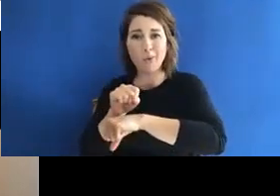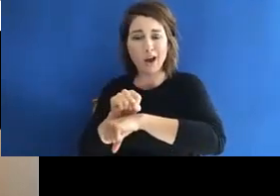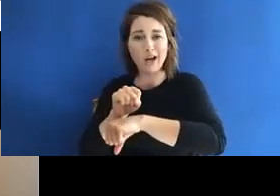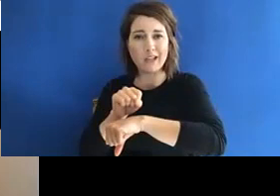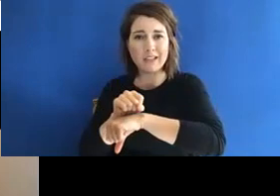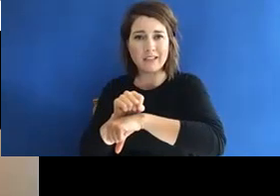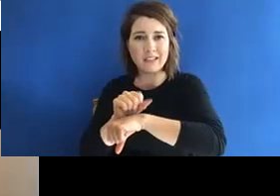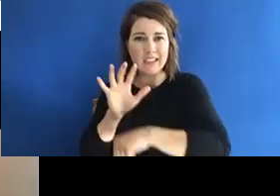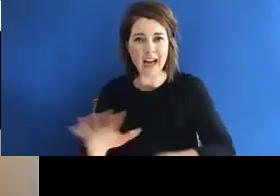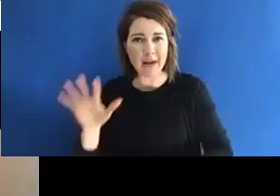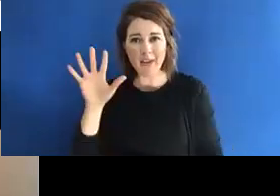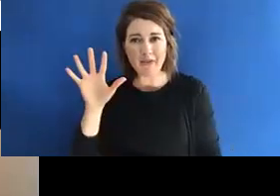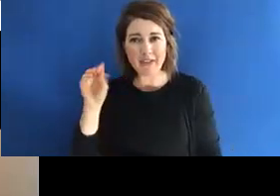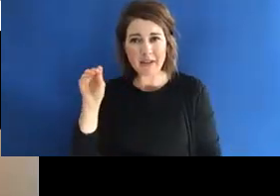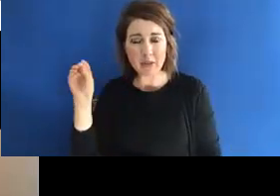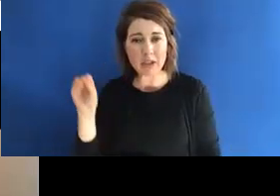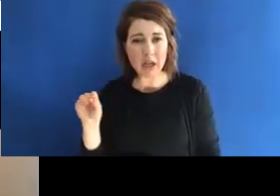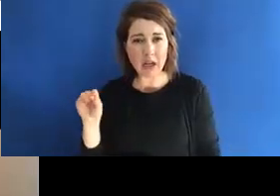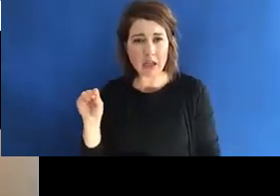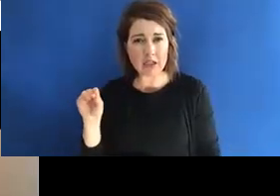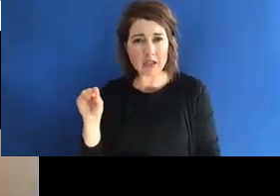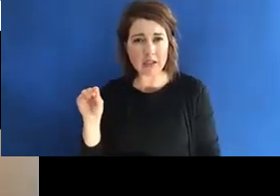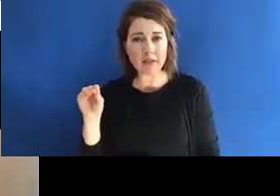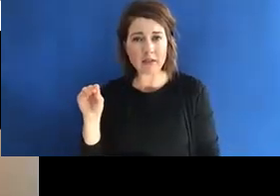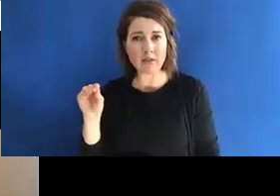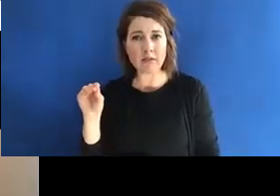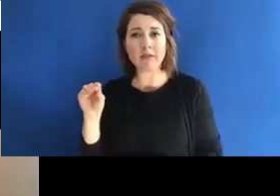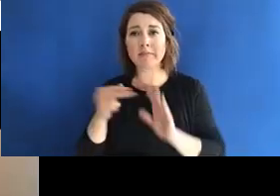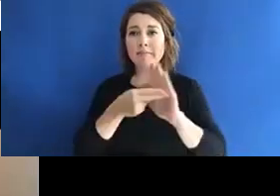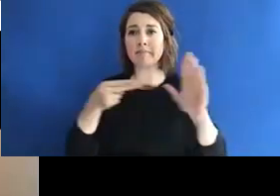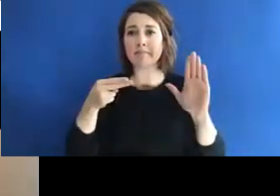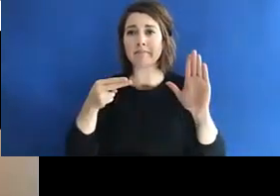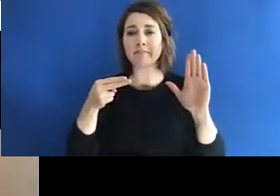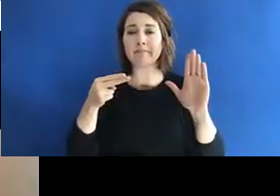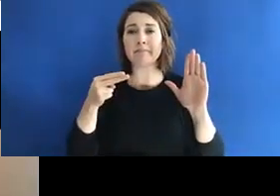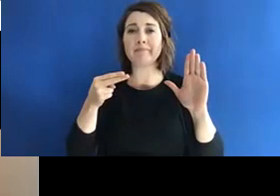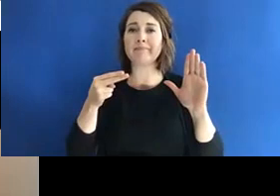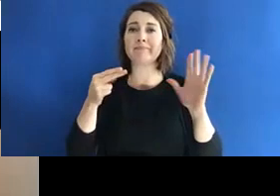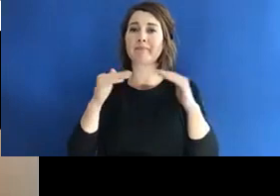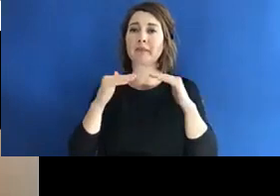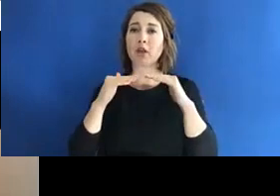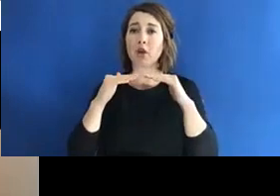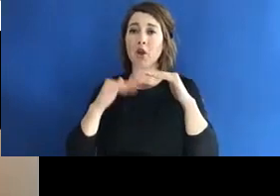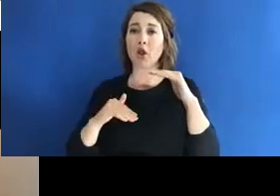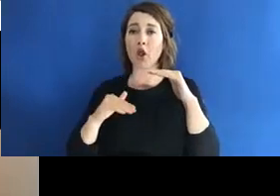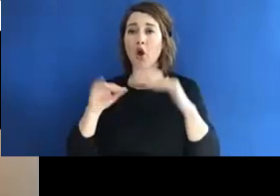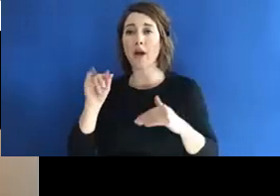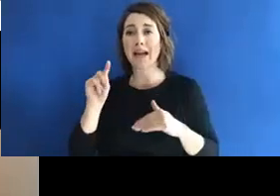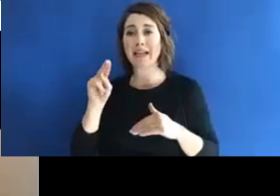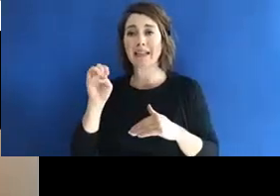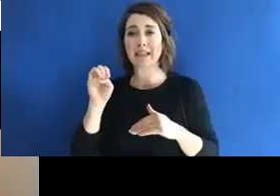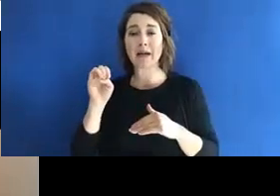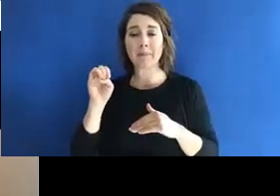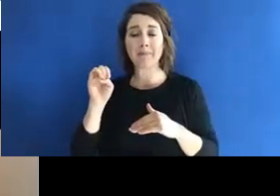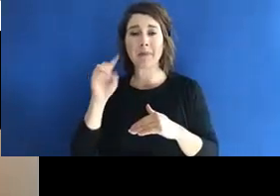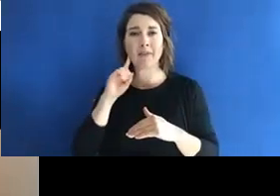about 50% were qualified as low-income individuals in program year 19. You'll